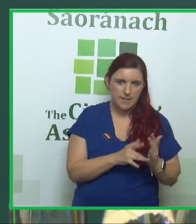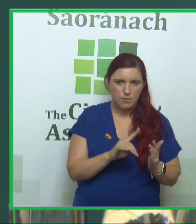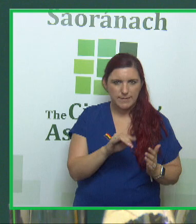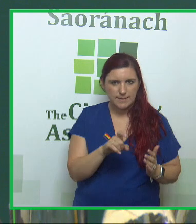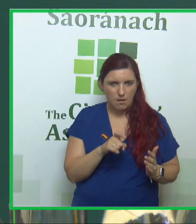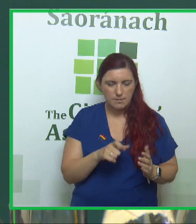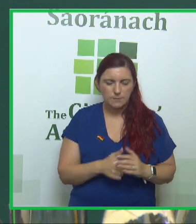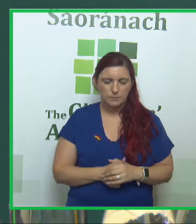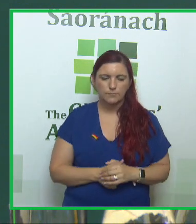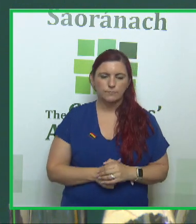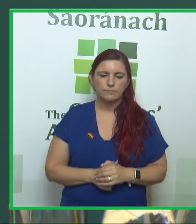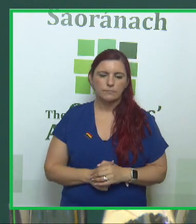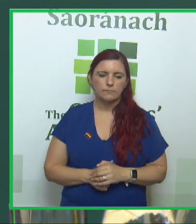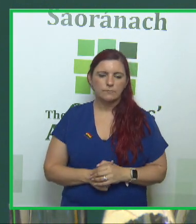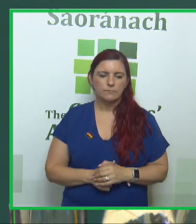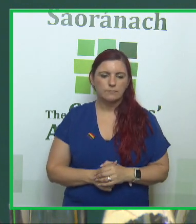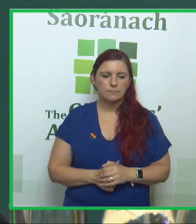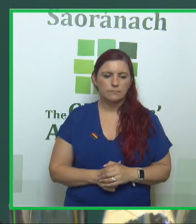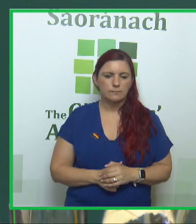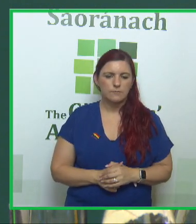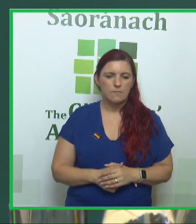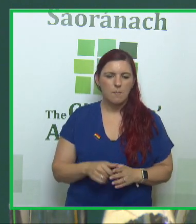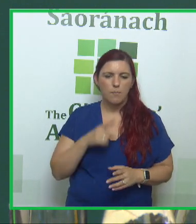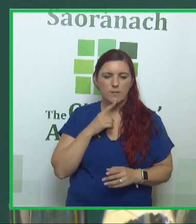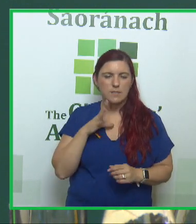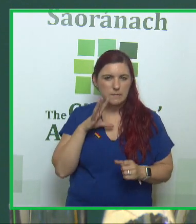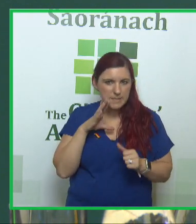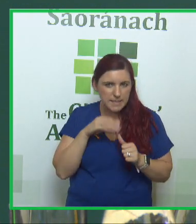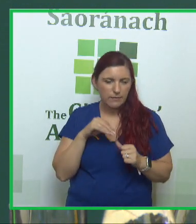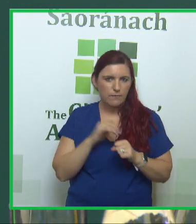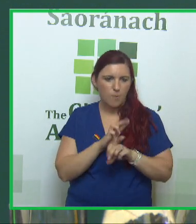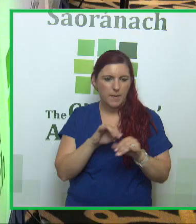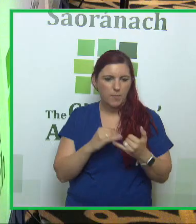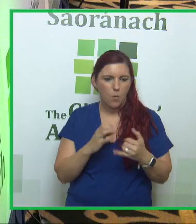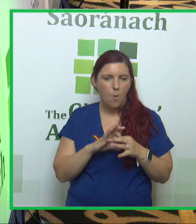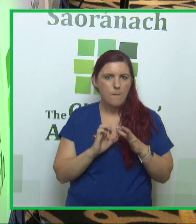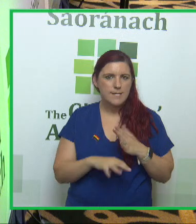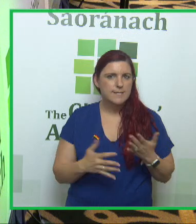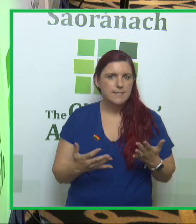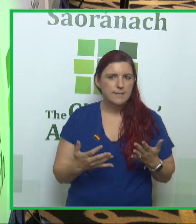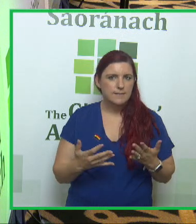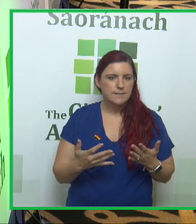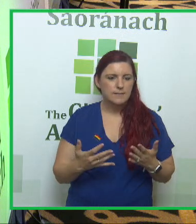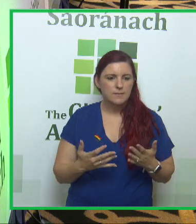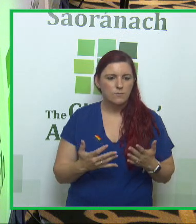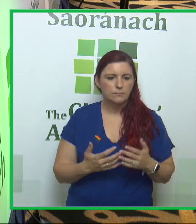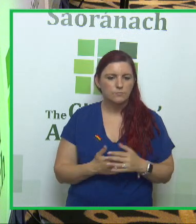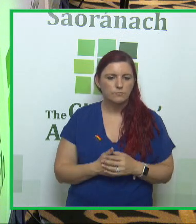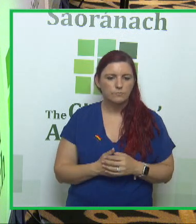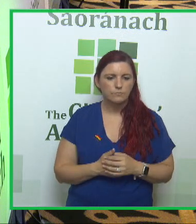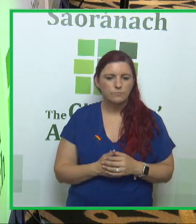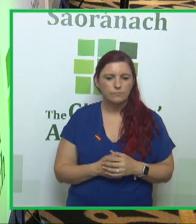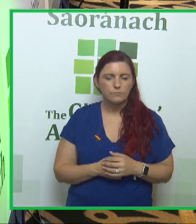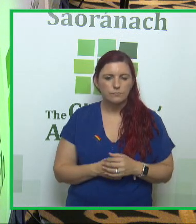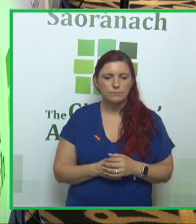into their accommodation. But it's a homeless-specific service, so homelessness will be a key access